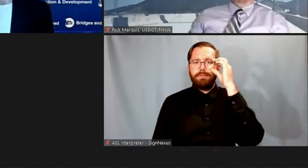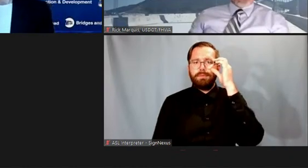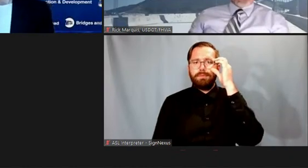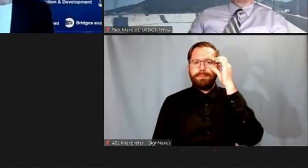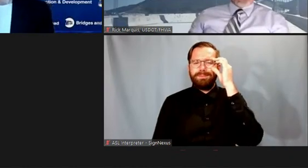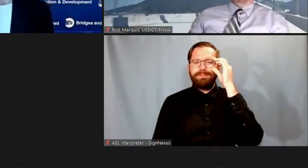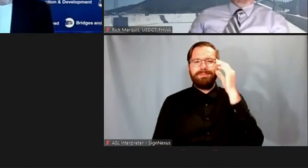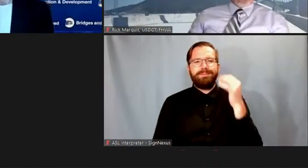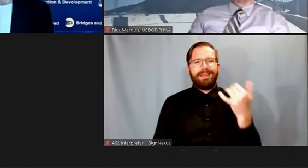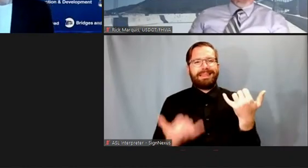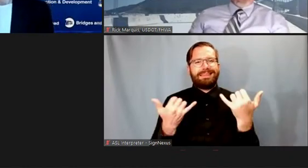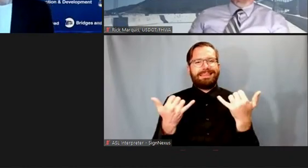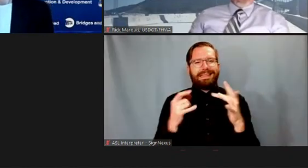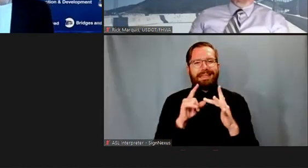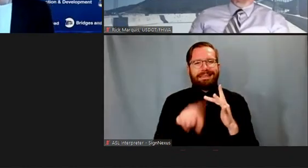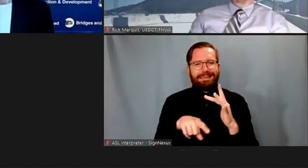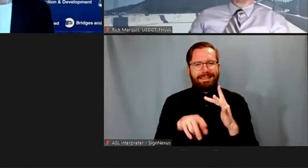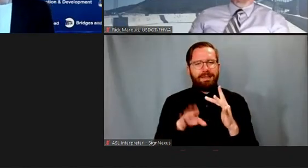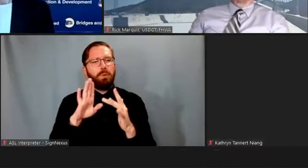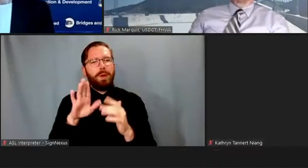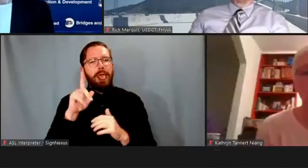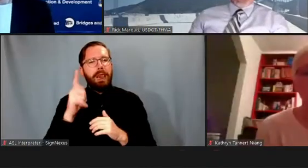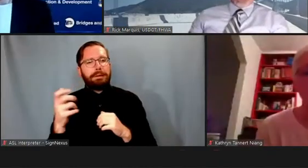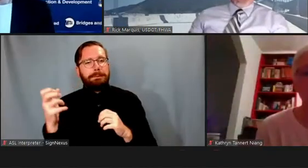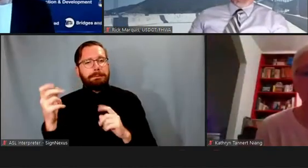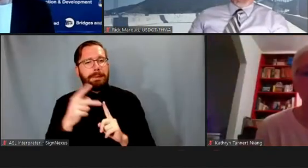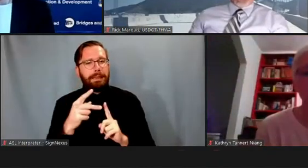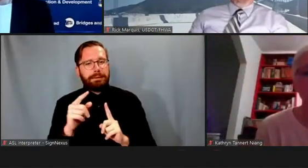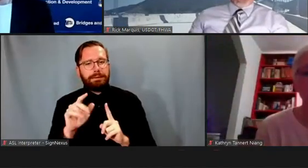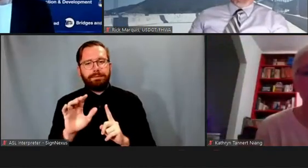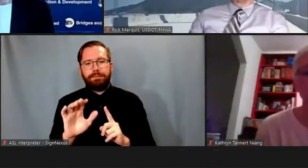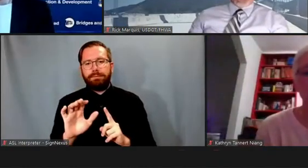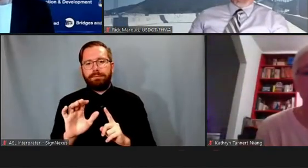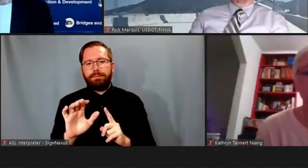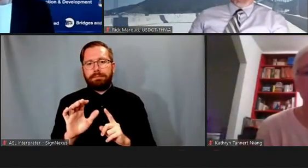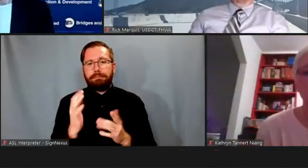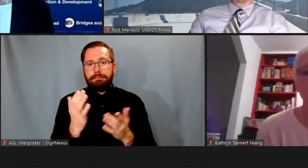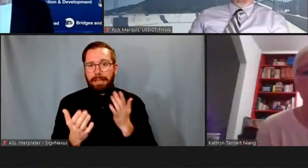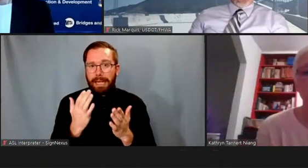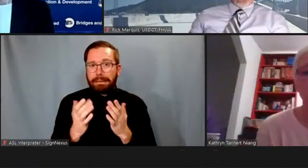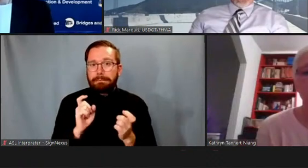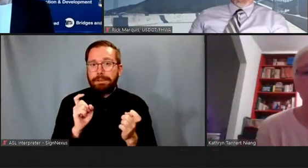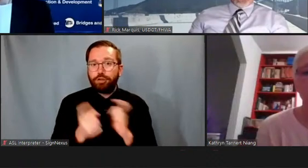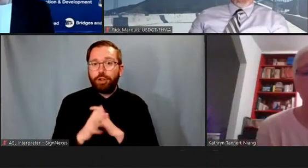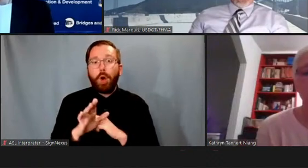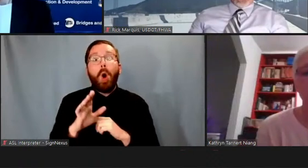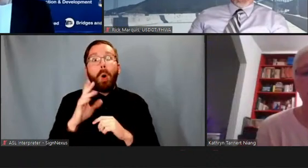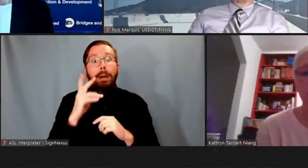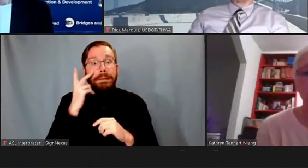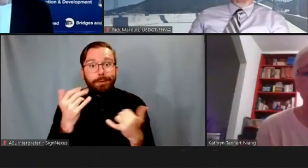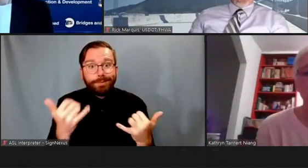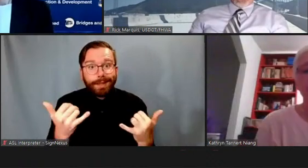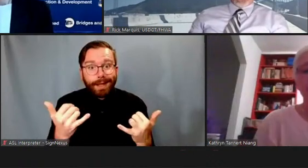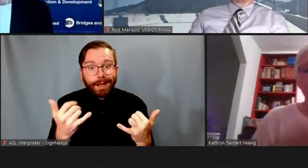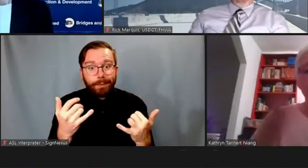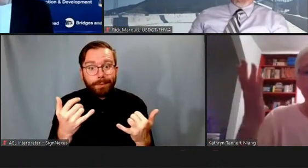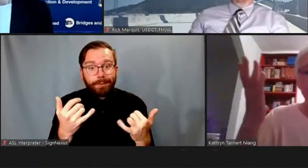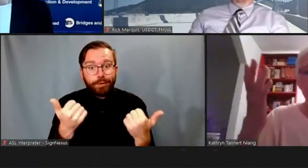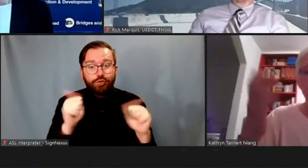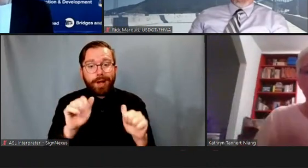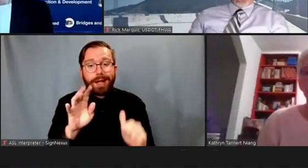we'll have to come back to you you might want to try changing your oh we can see you you want to try